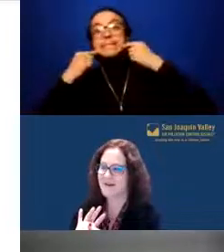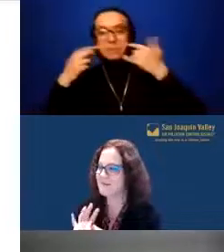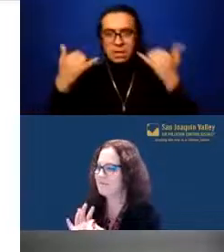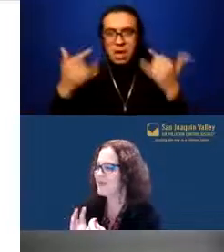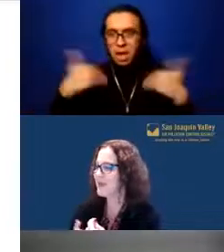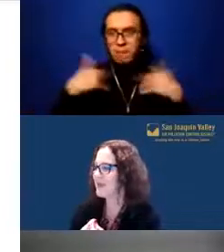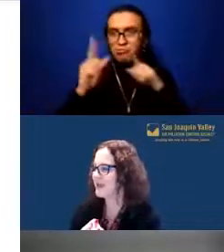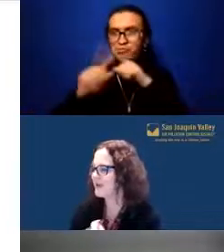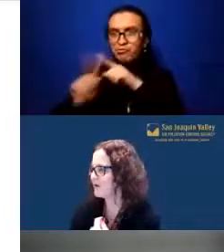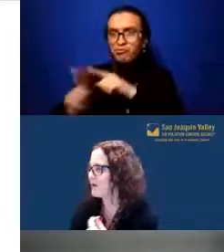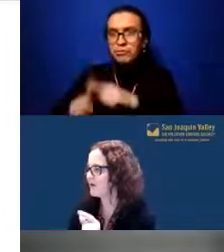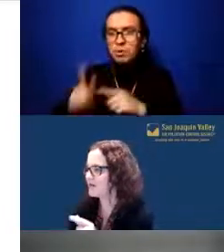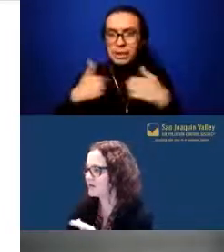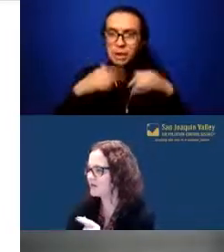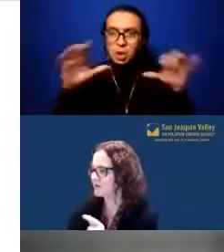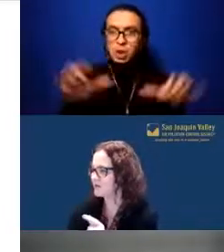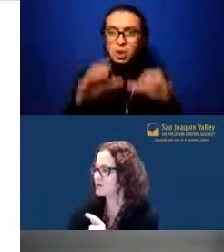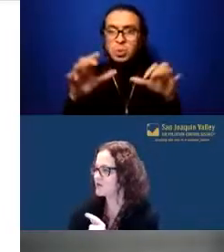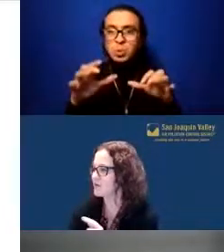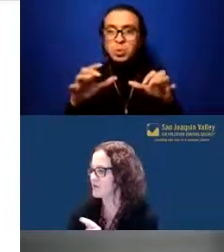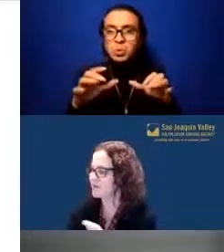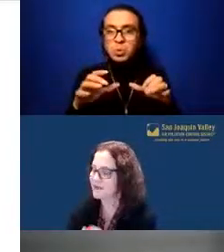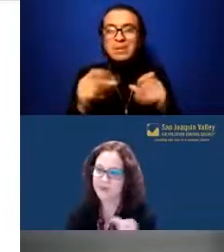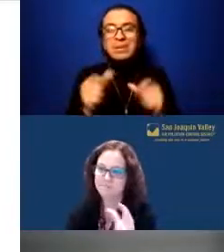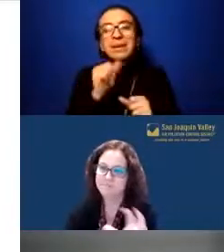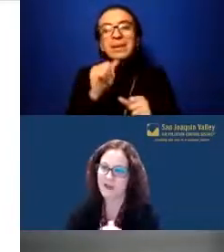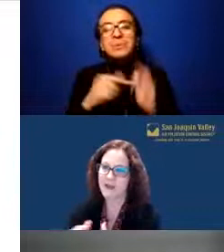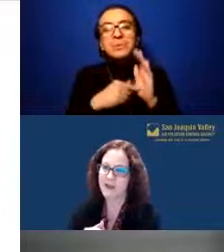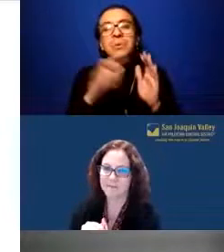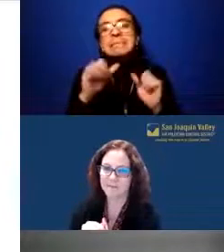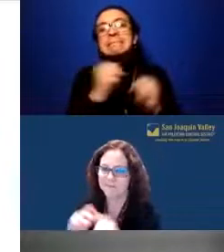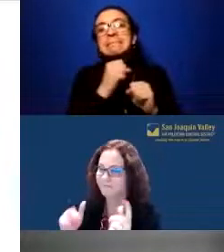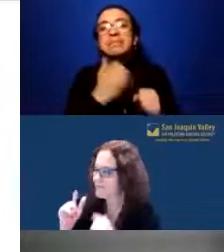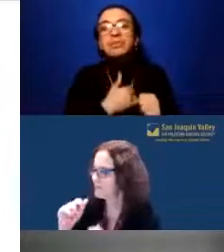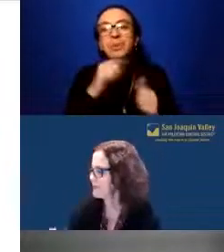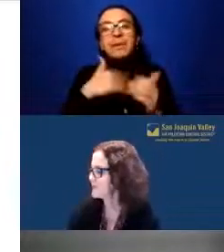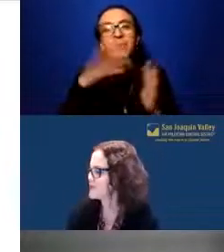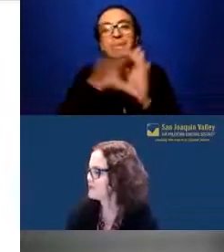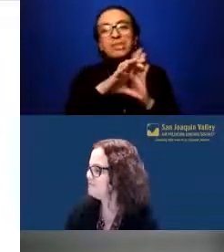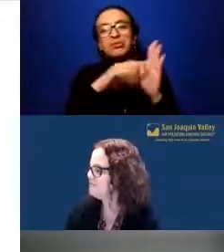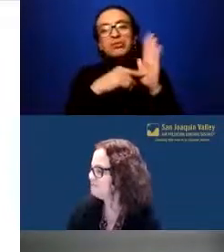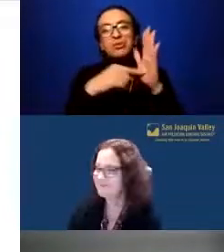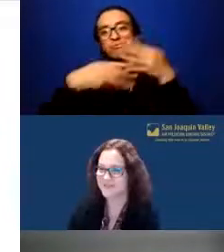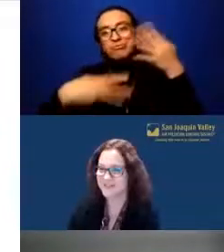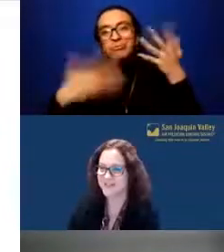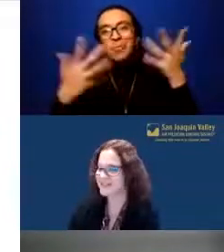reactions. And oh, I don't actually have a screen that shows them lifted, but maybe next session.